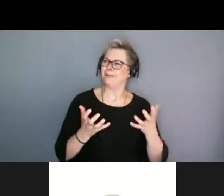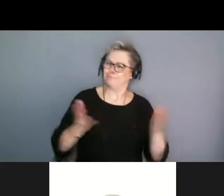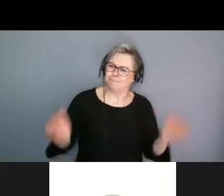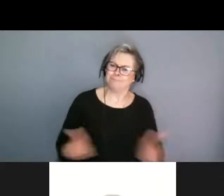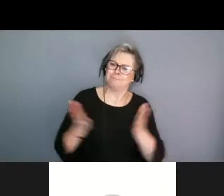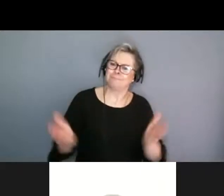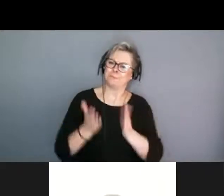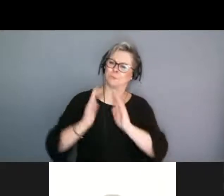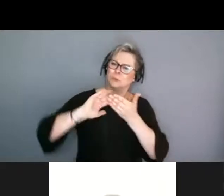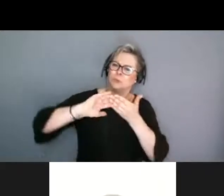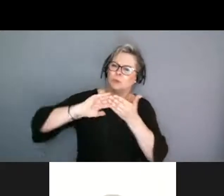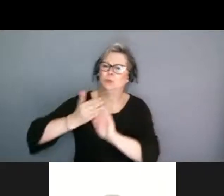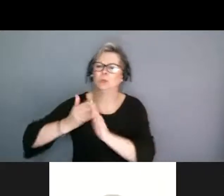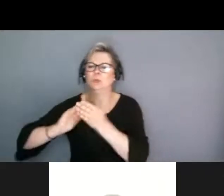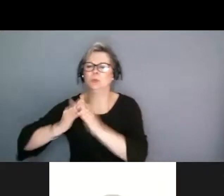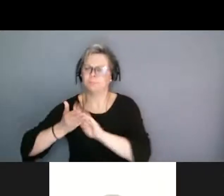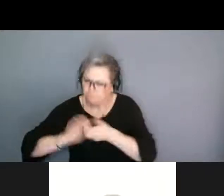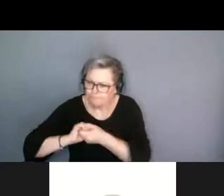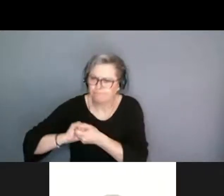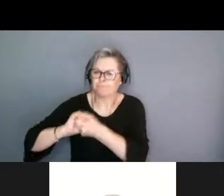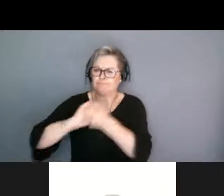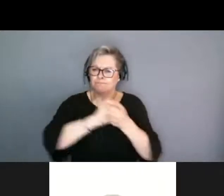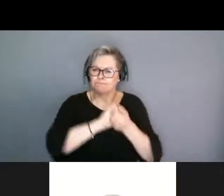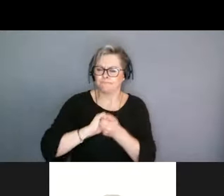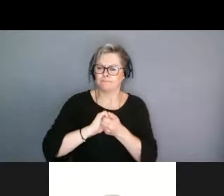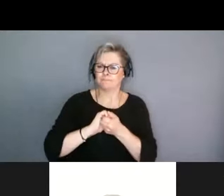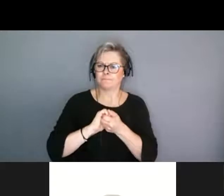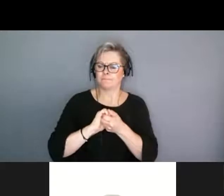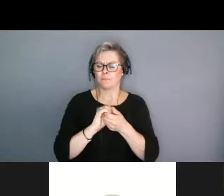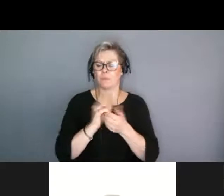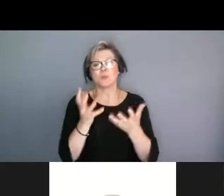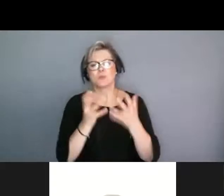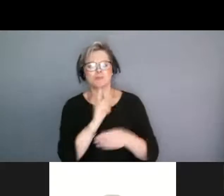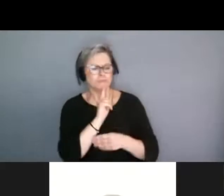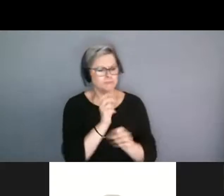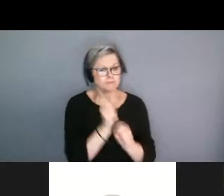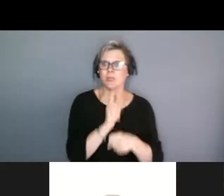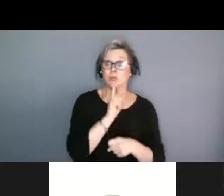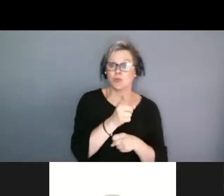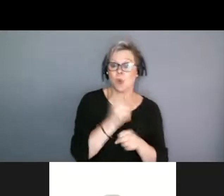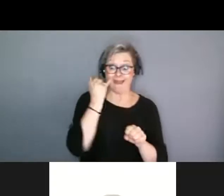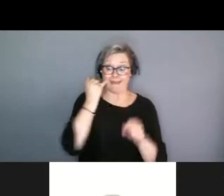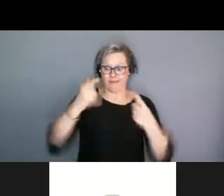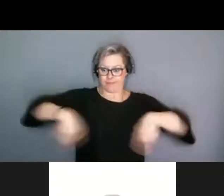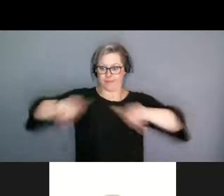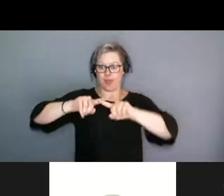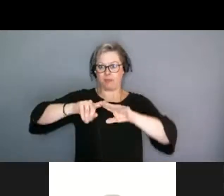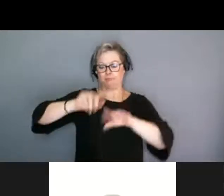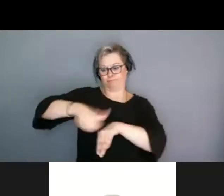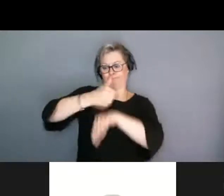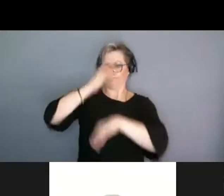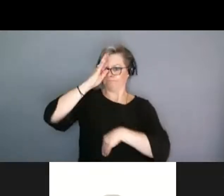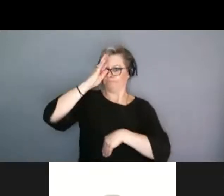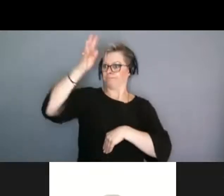to really make sure that the people who are participating in the creation of a piece feel that it